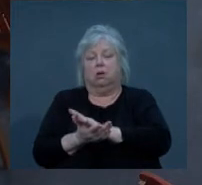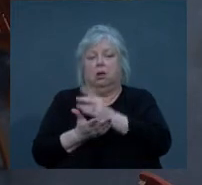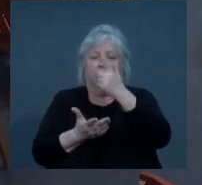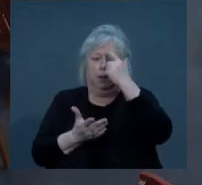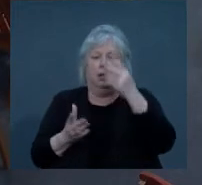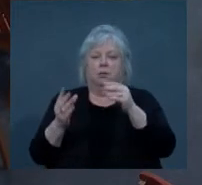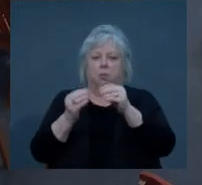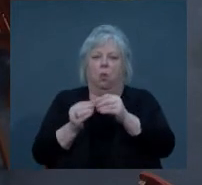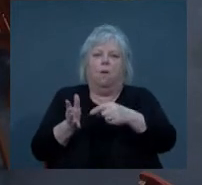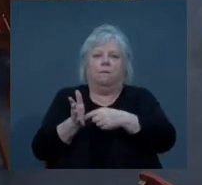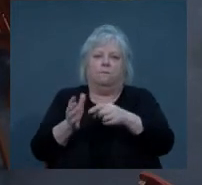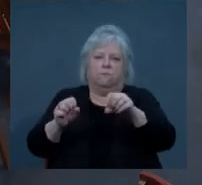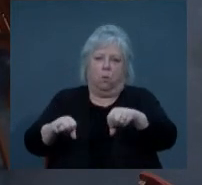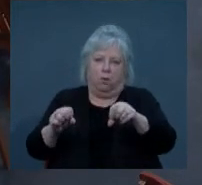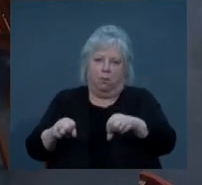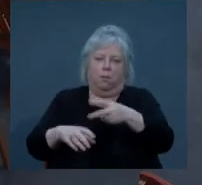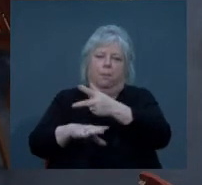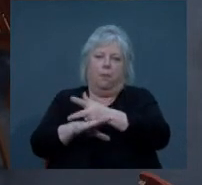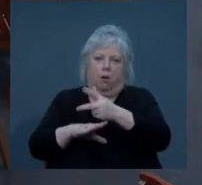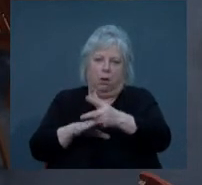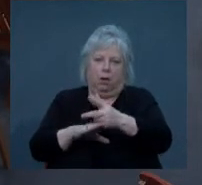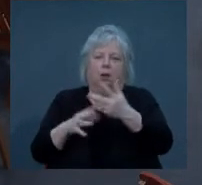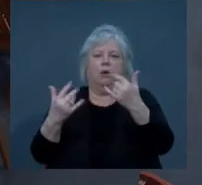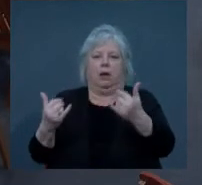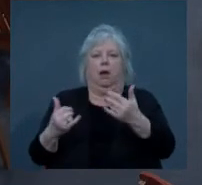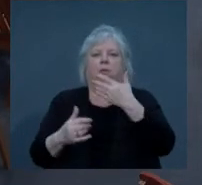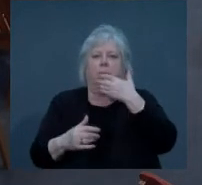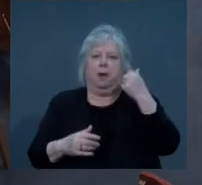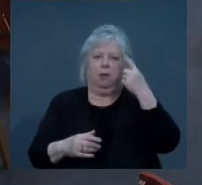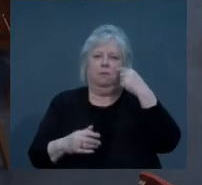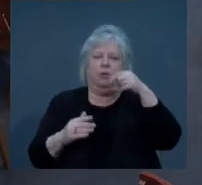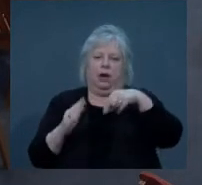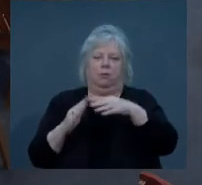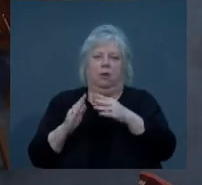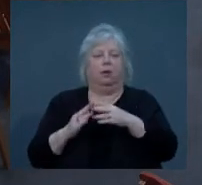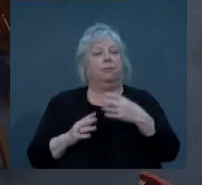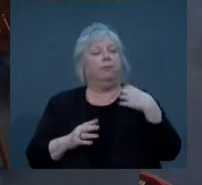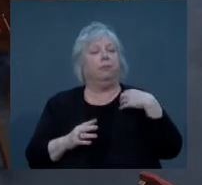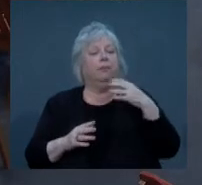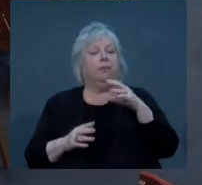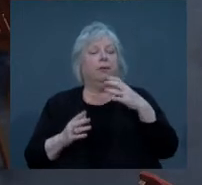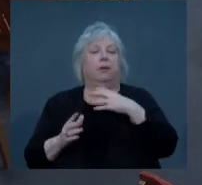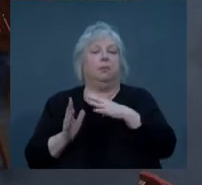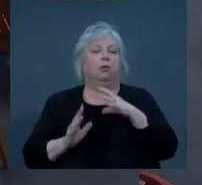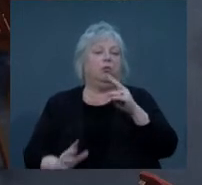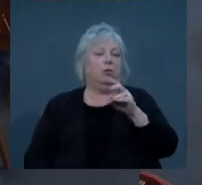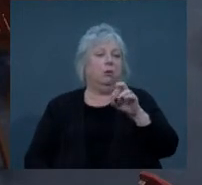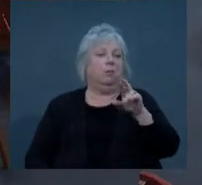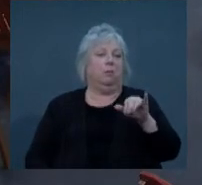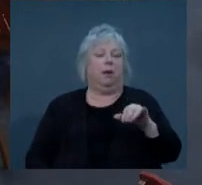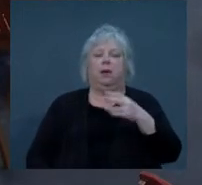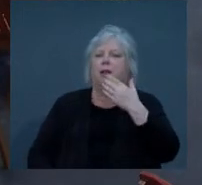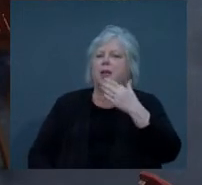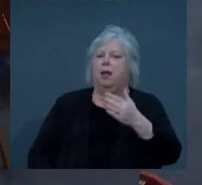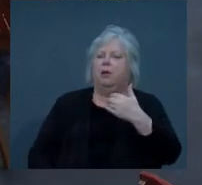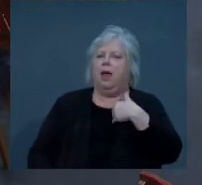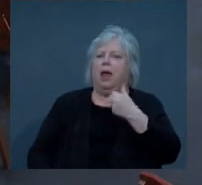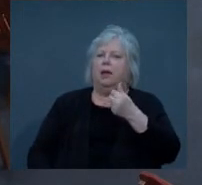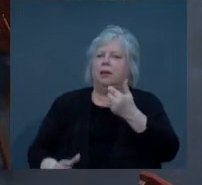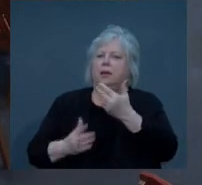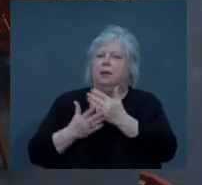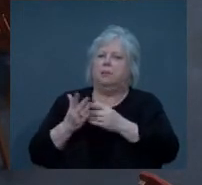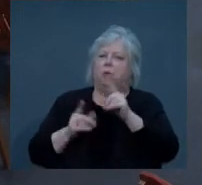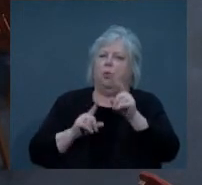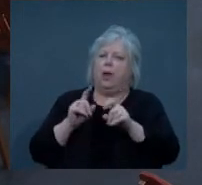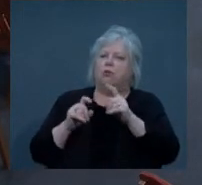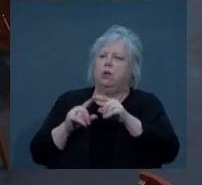more affordable parking is better for downtown. Thank you, Mr. Chairman. Commissioner Berry? Yeah. Thank you, Commissioner Hart. I did have some questions of staff,